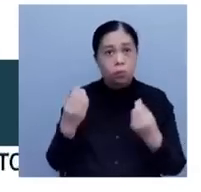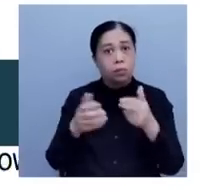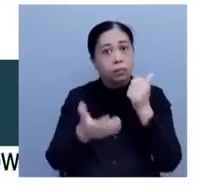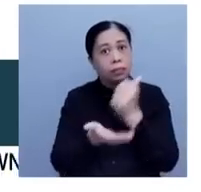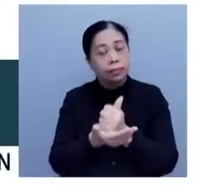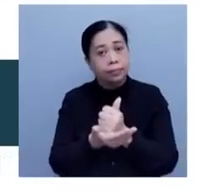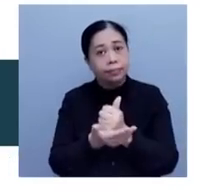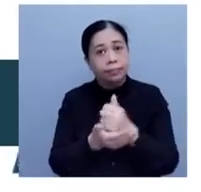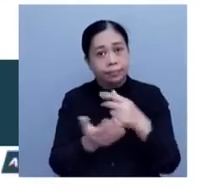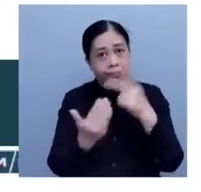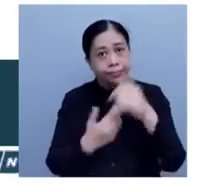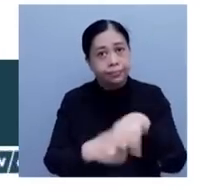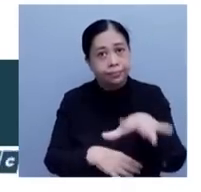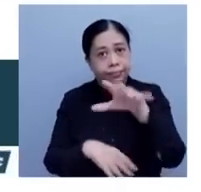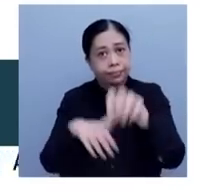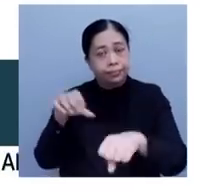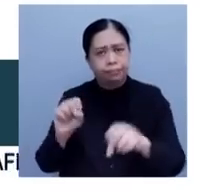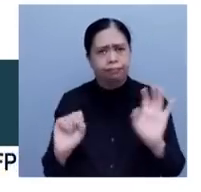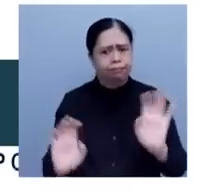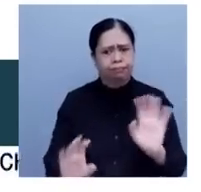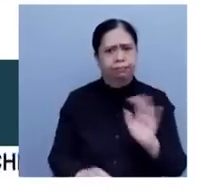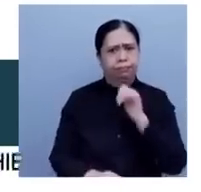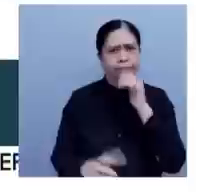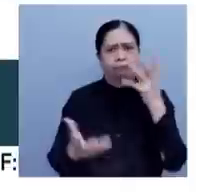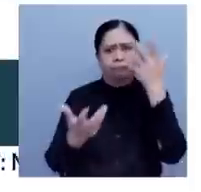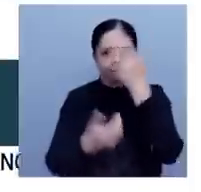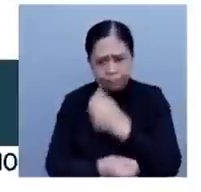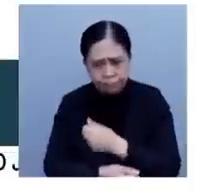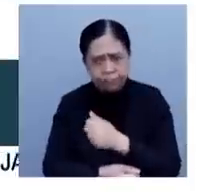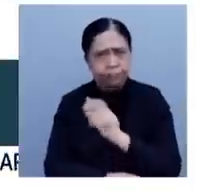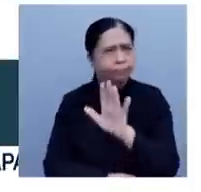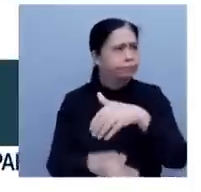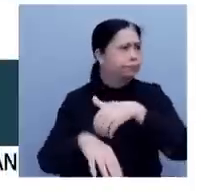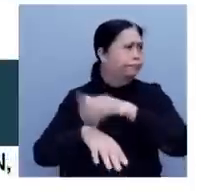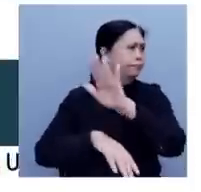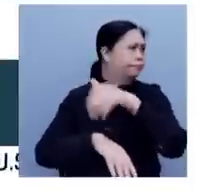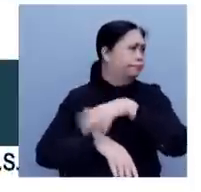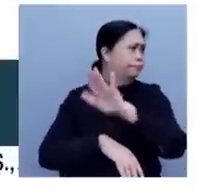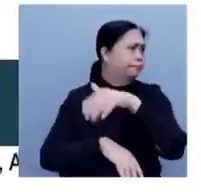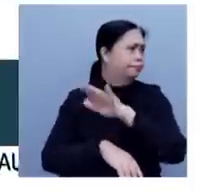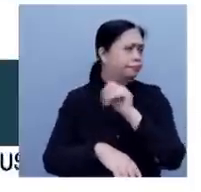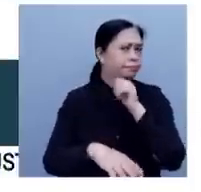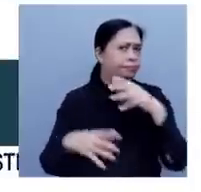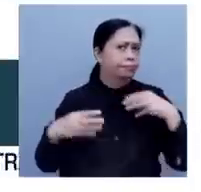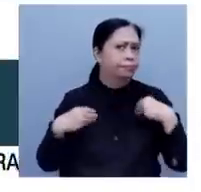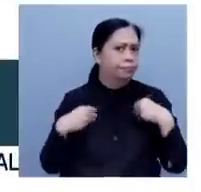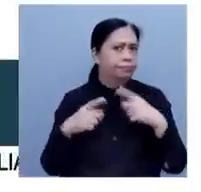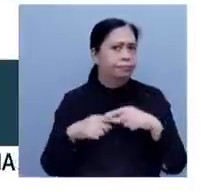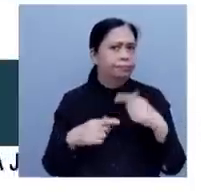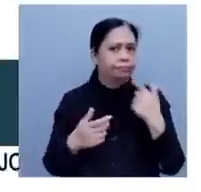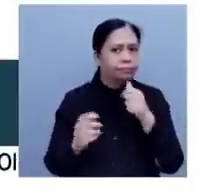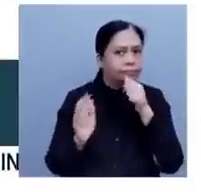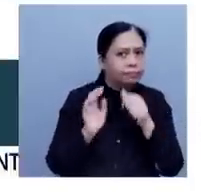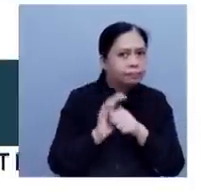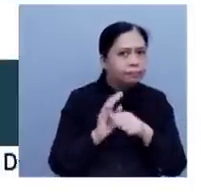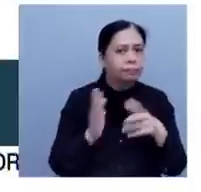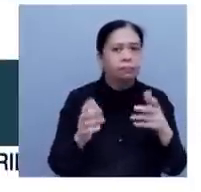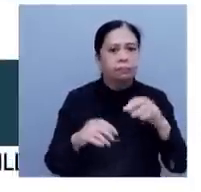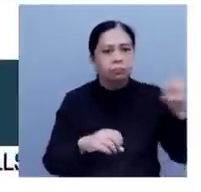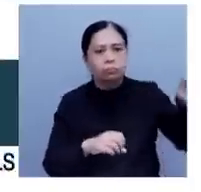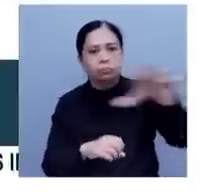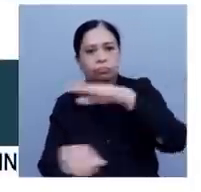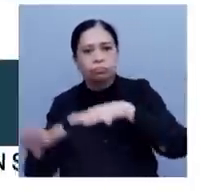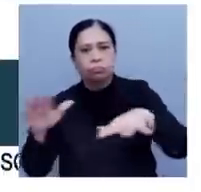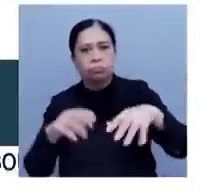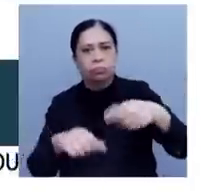reclamation project. But I did not succumb, and I rejected the idea of covering up the bay with sand